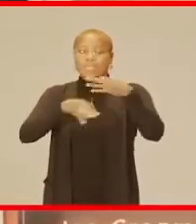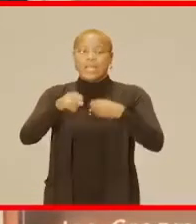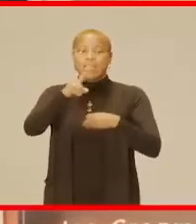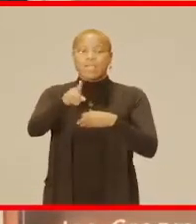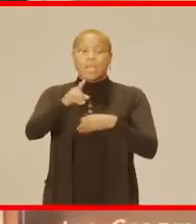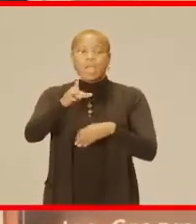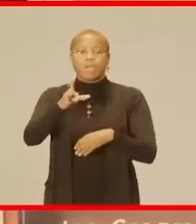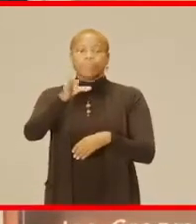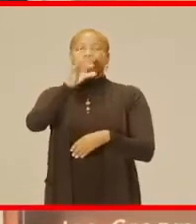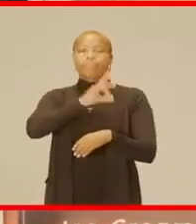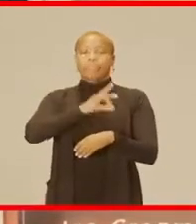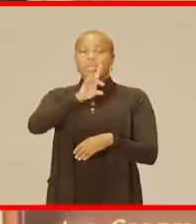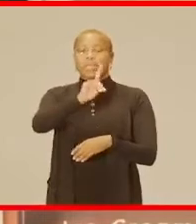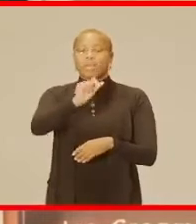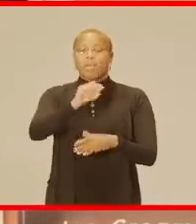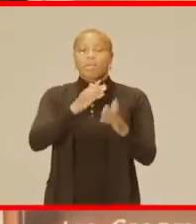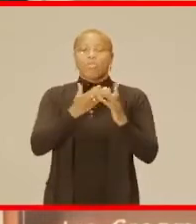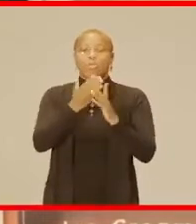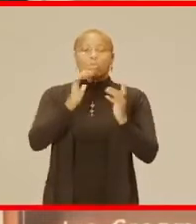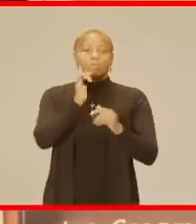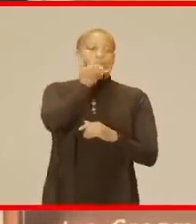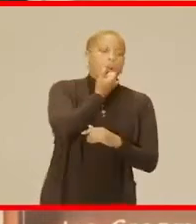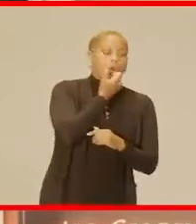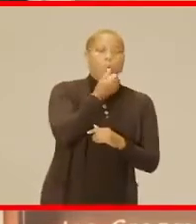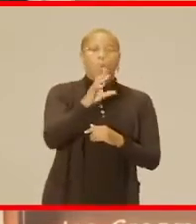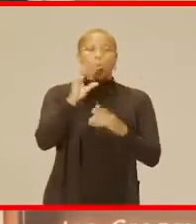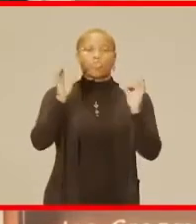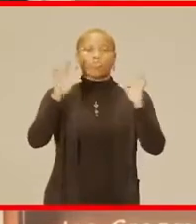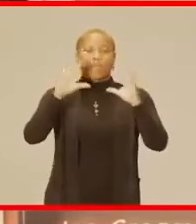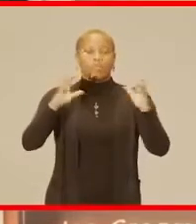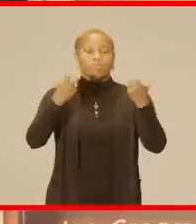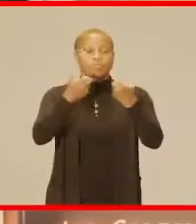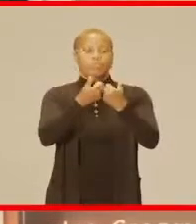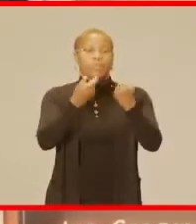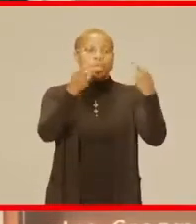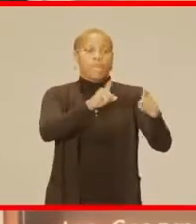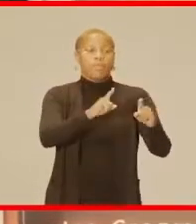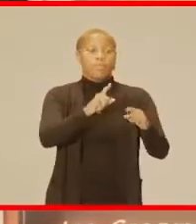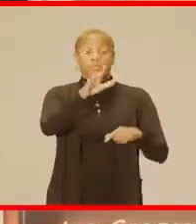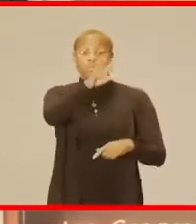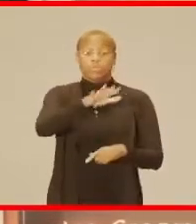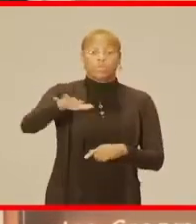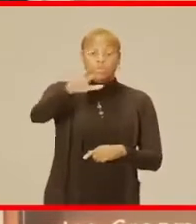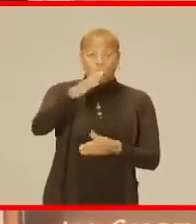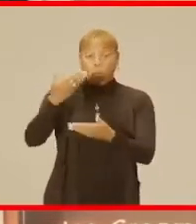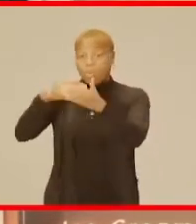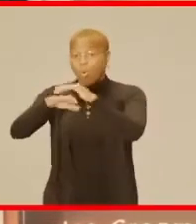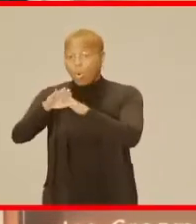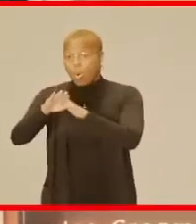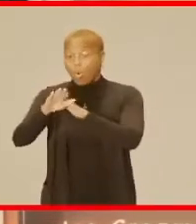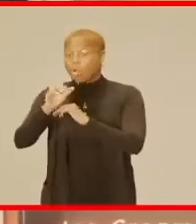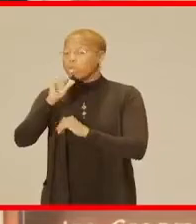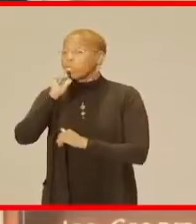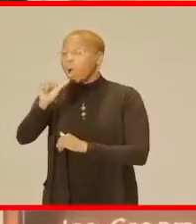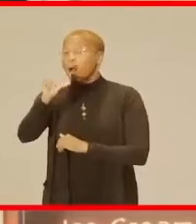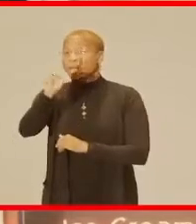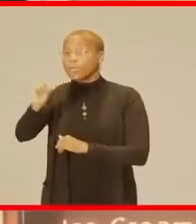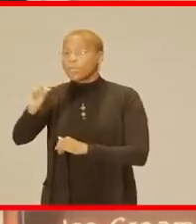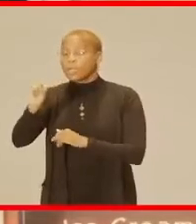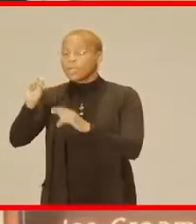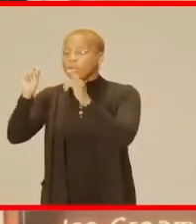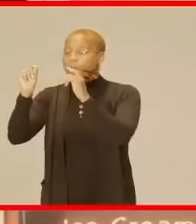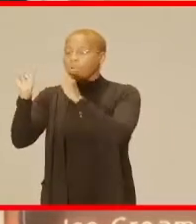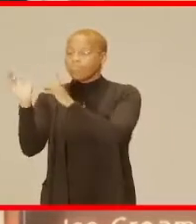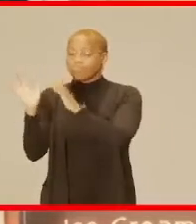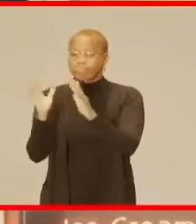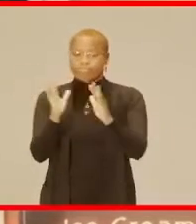or a traumatic event. Because there are some people out there who are born non-disabled, but then